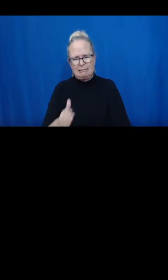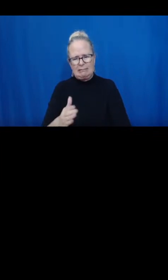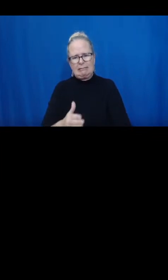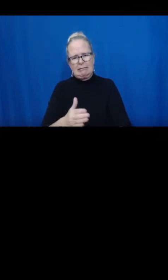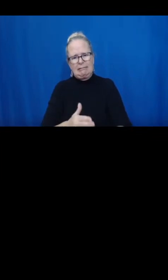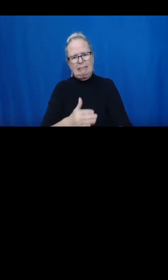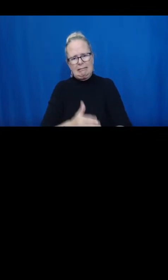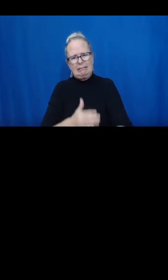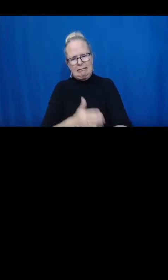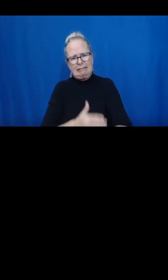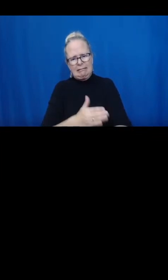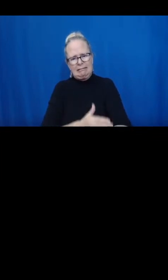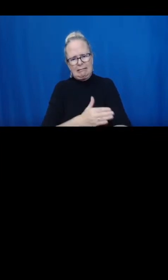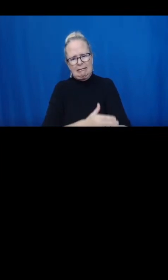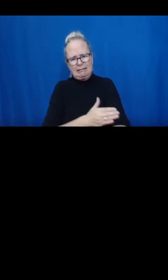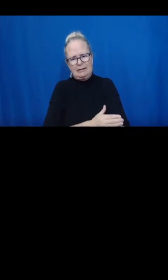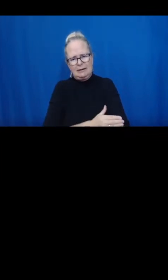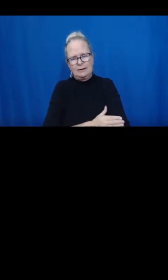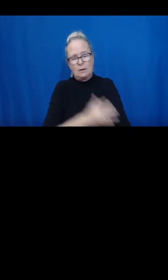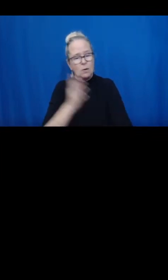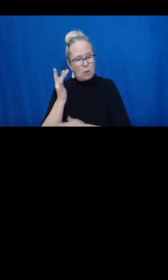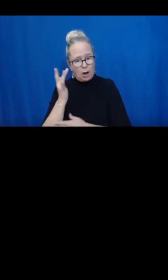is still finding energy to fight.